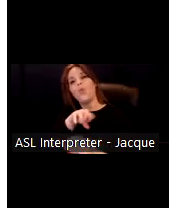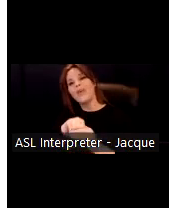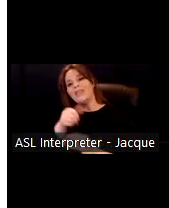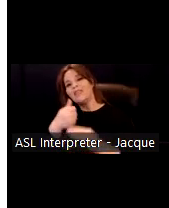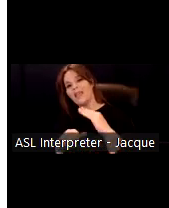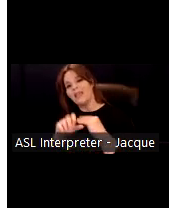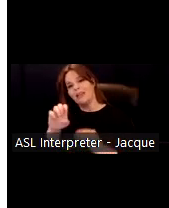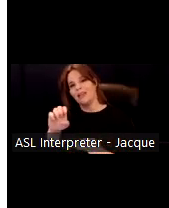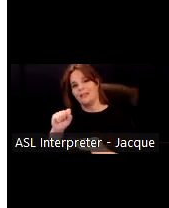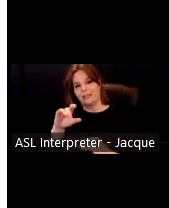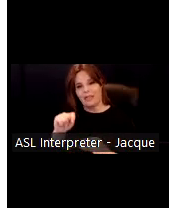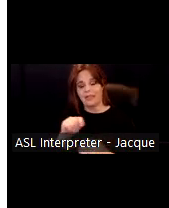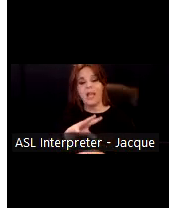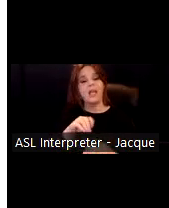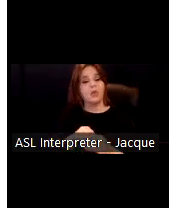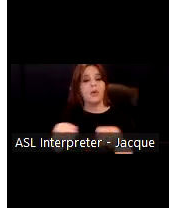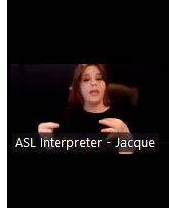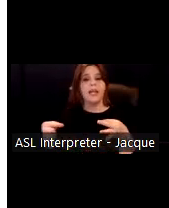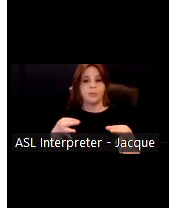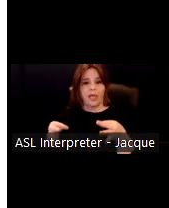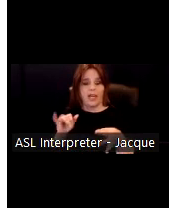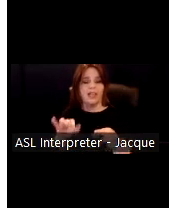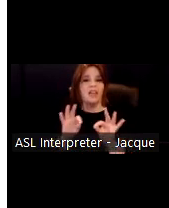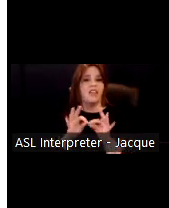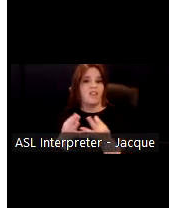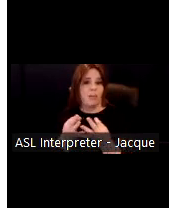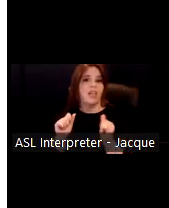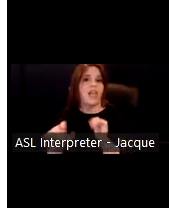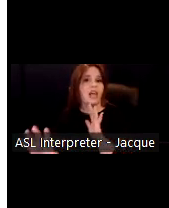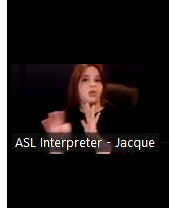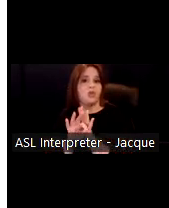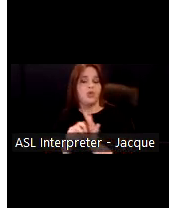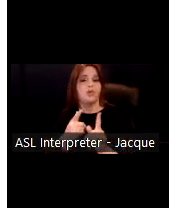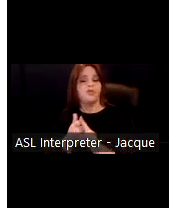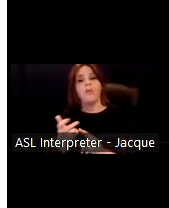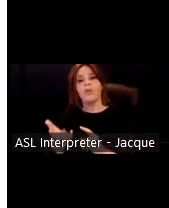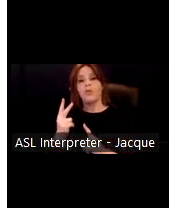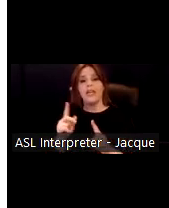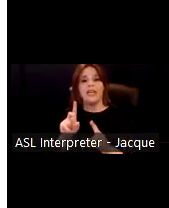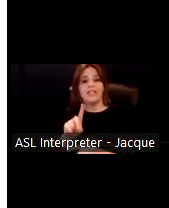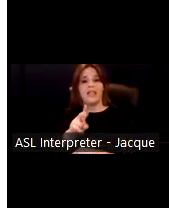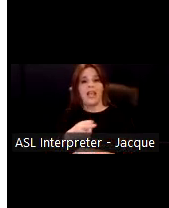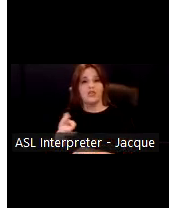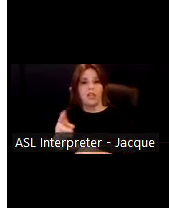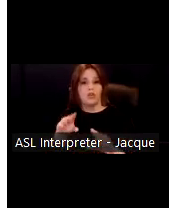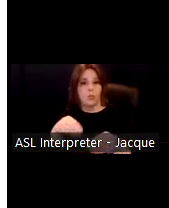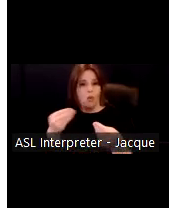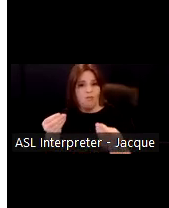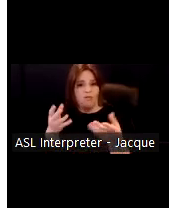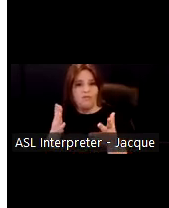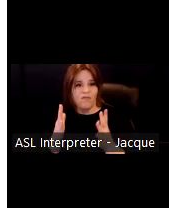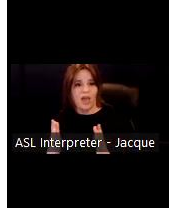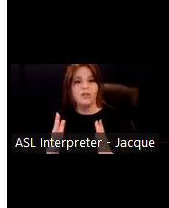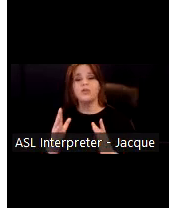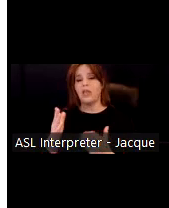including explaining that the family gets to choose from 3 DHH providers. They would share the next dates